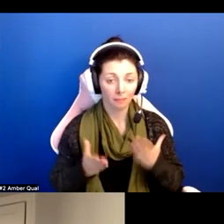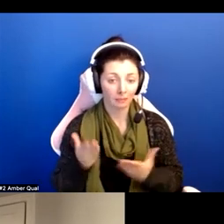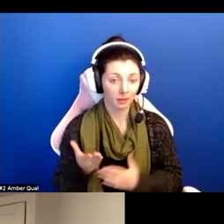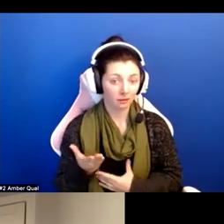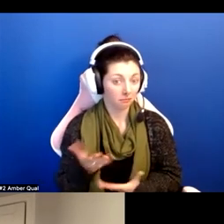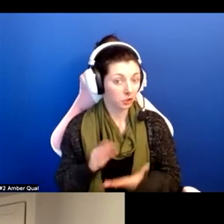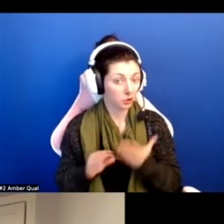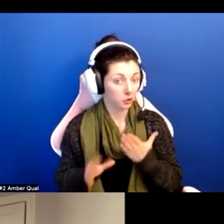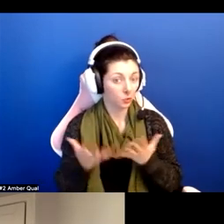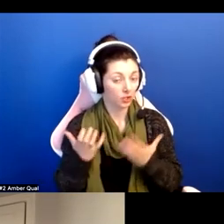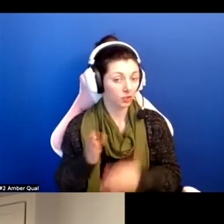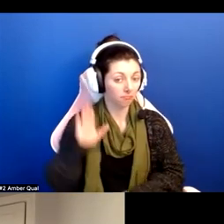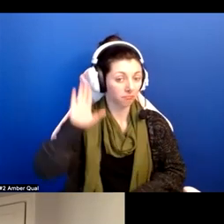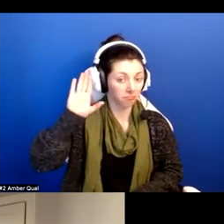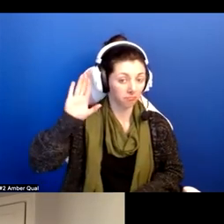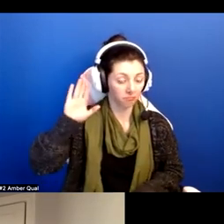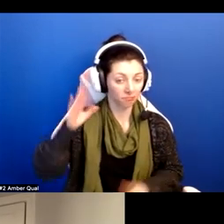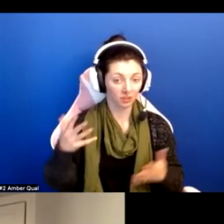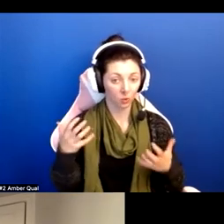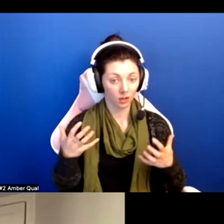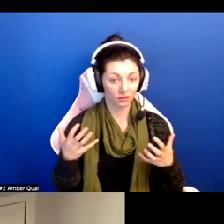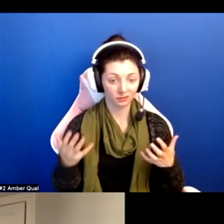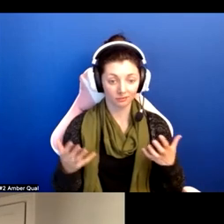something else that they would like to